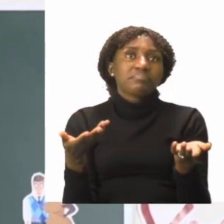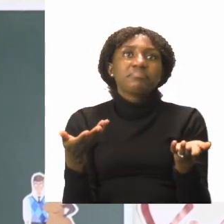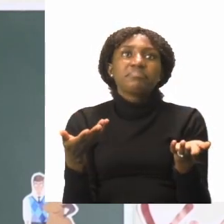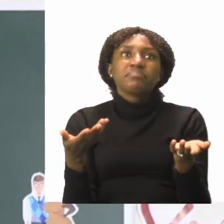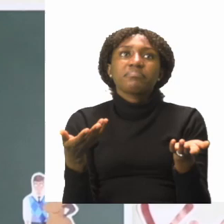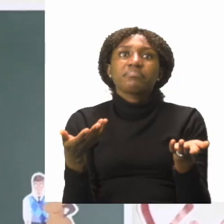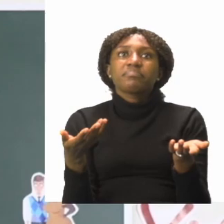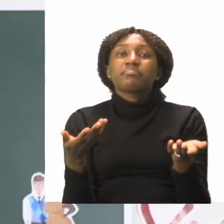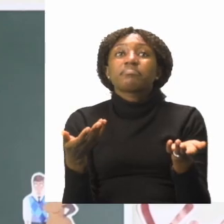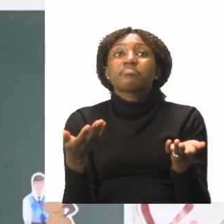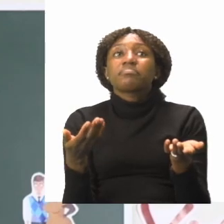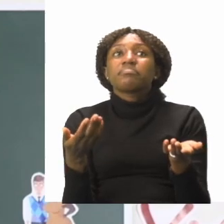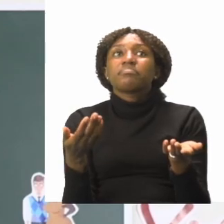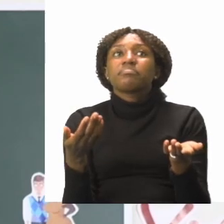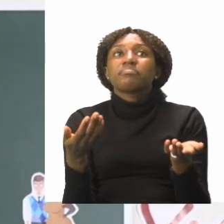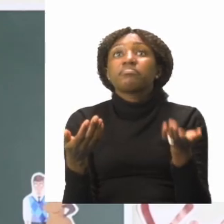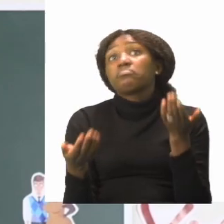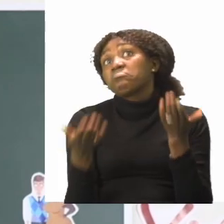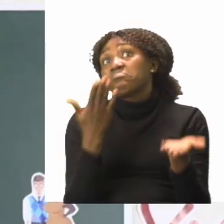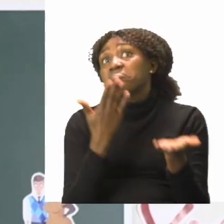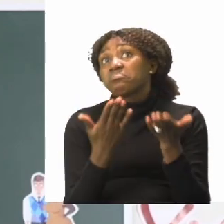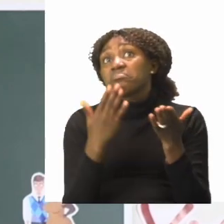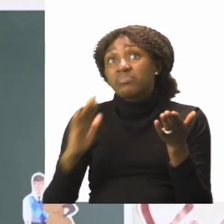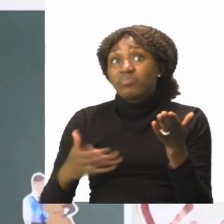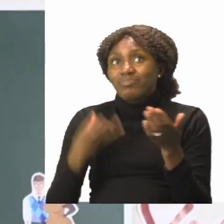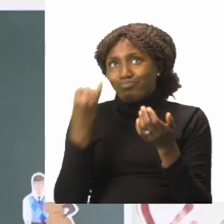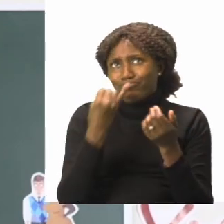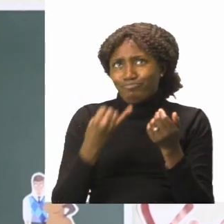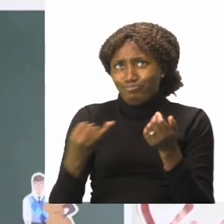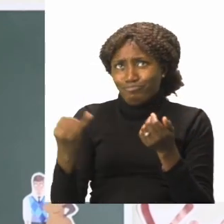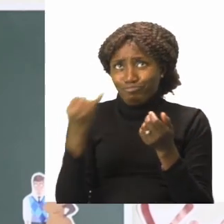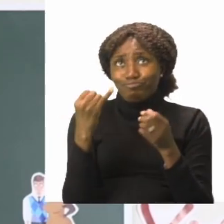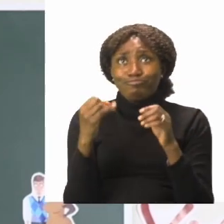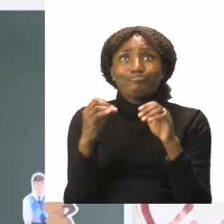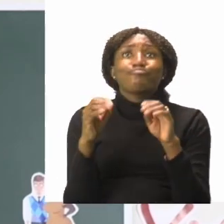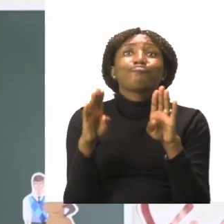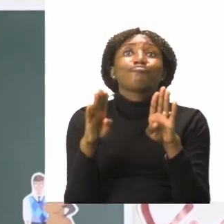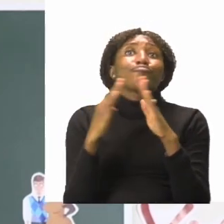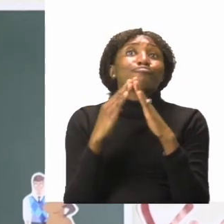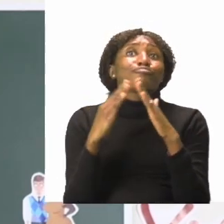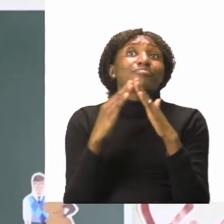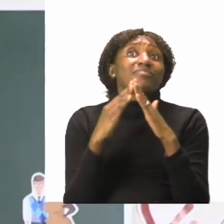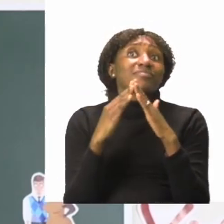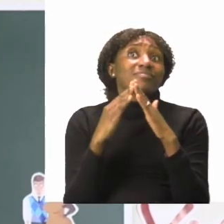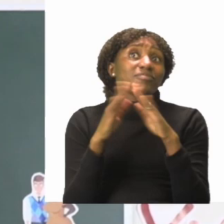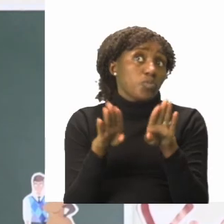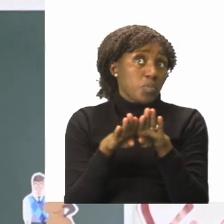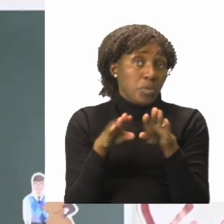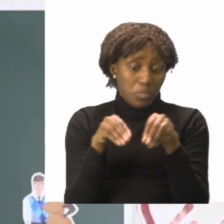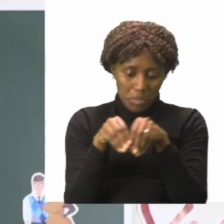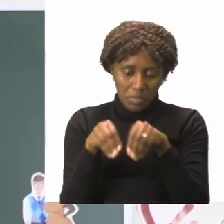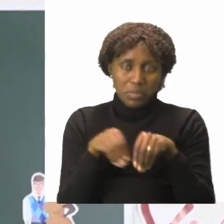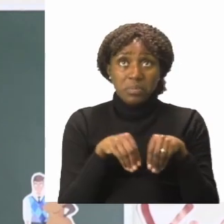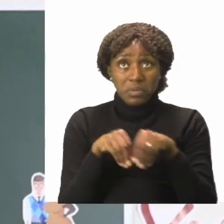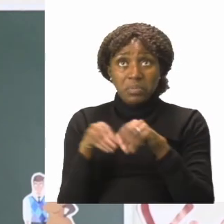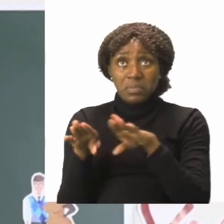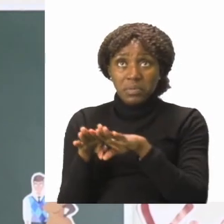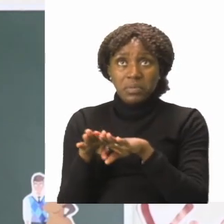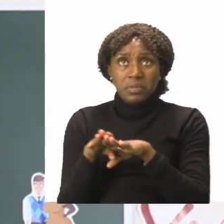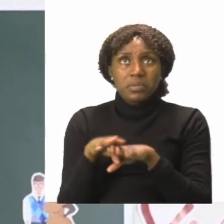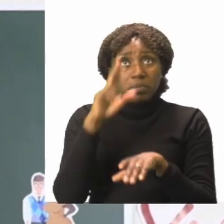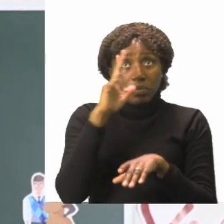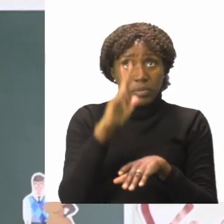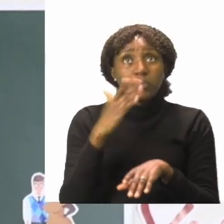not just building them. You want to draw them, to design them, to create them. And those people who